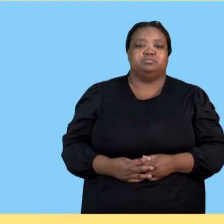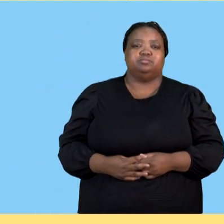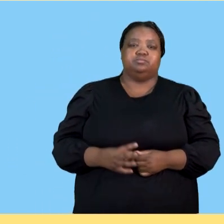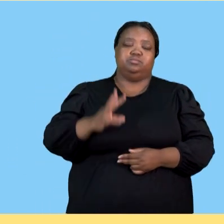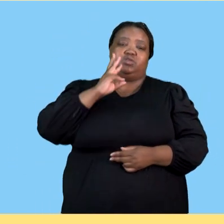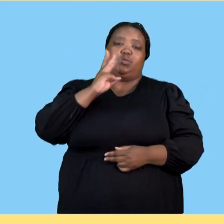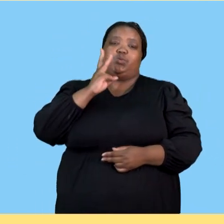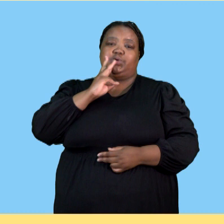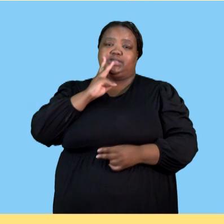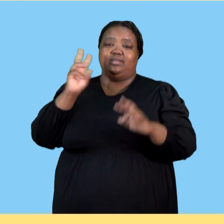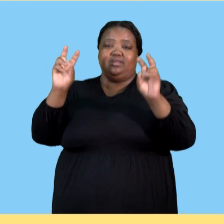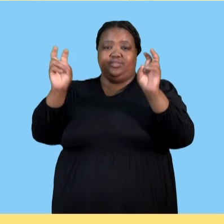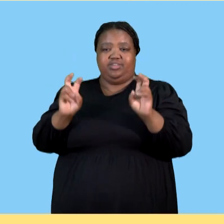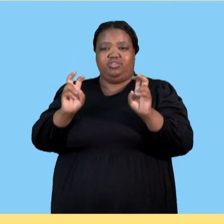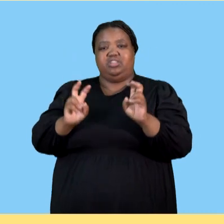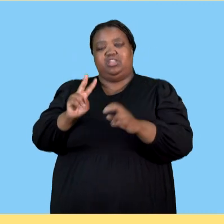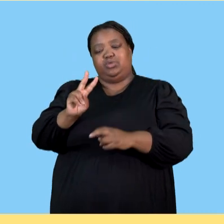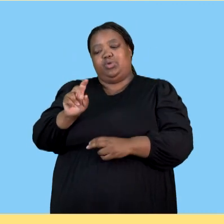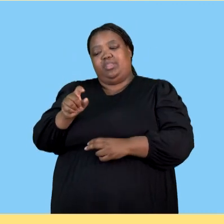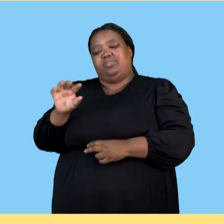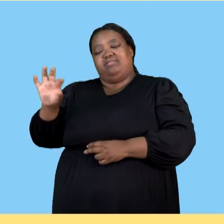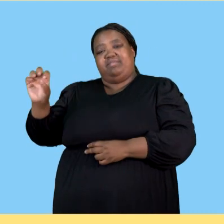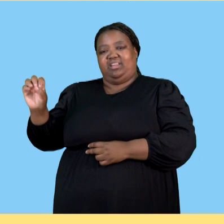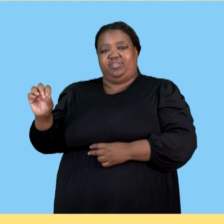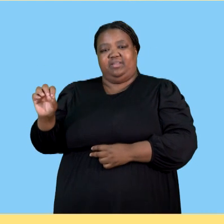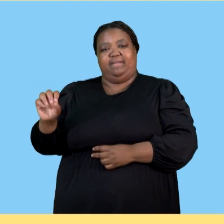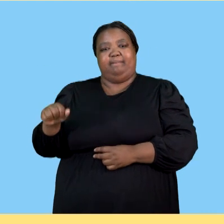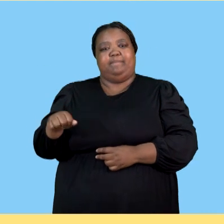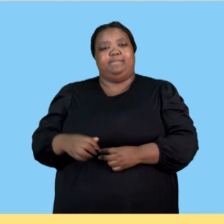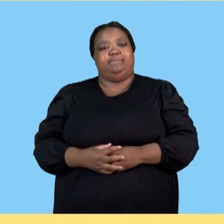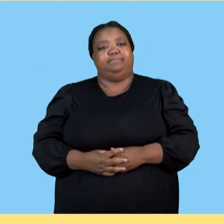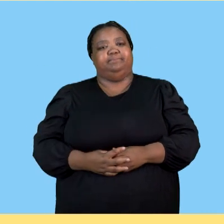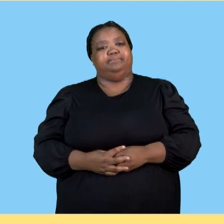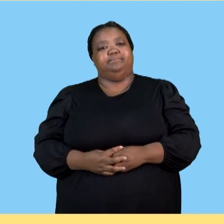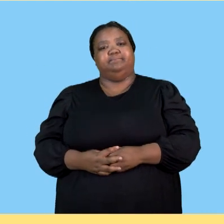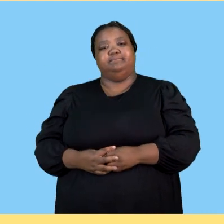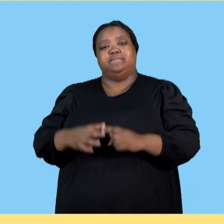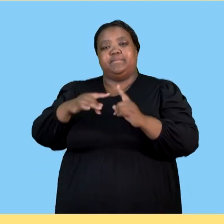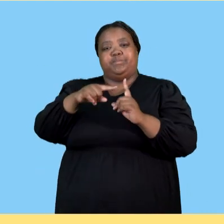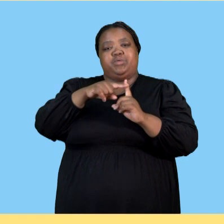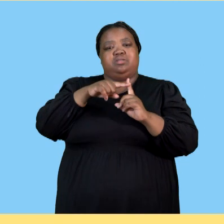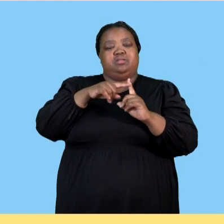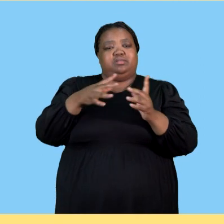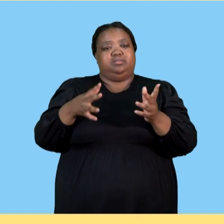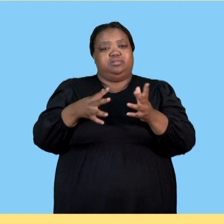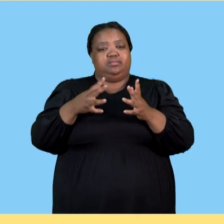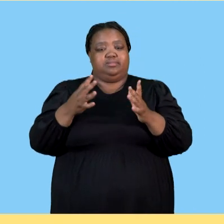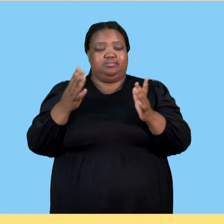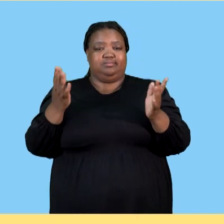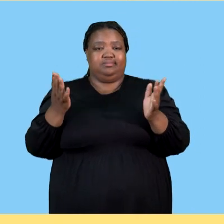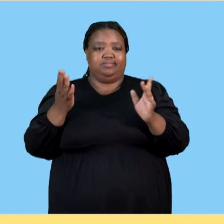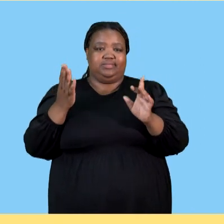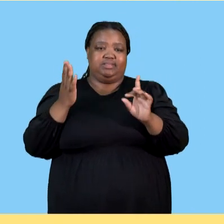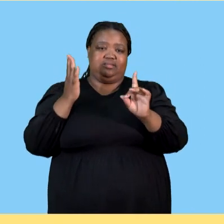plus the water and electricity, 2,500, plus 2,500, plus